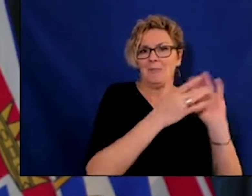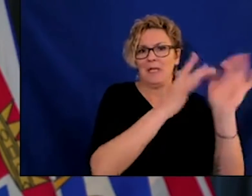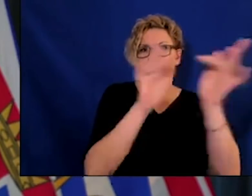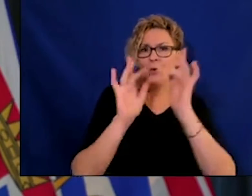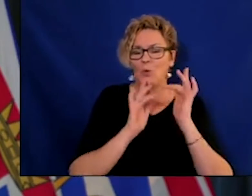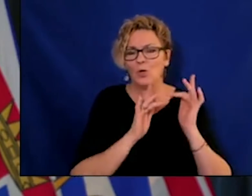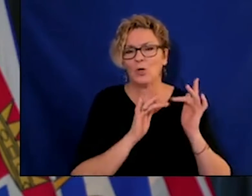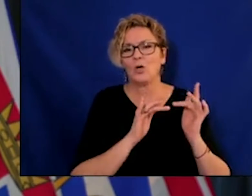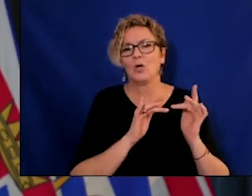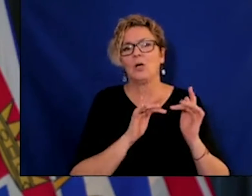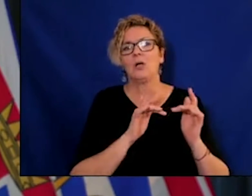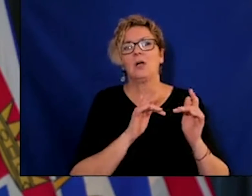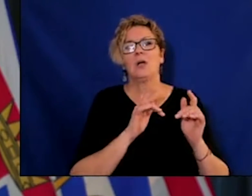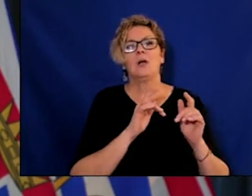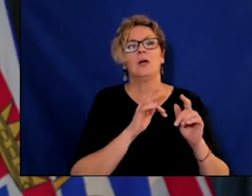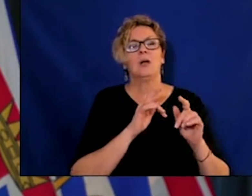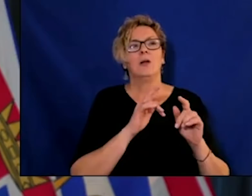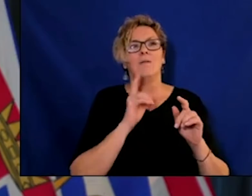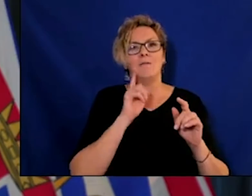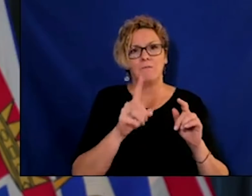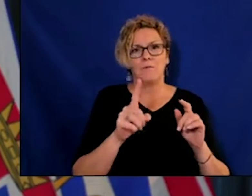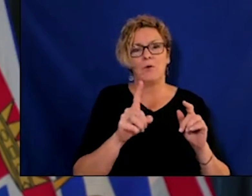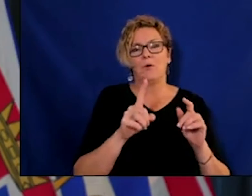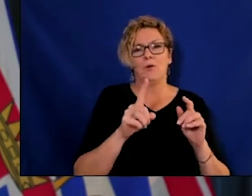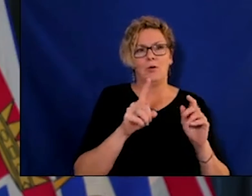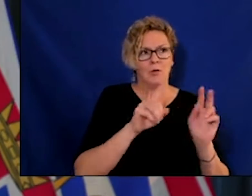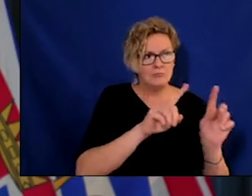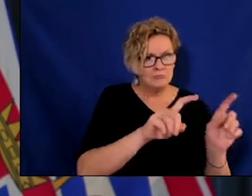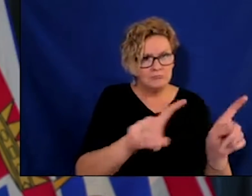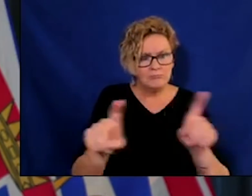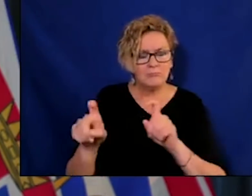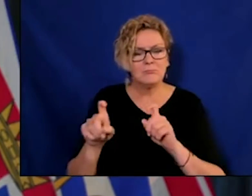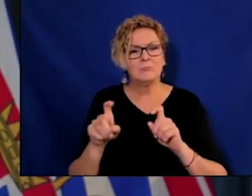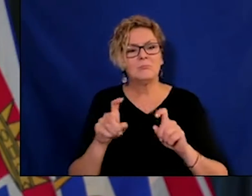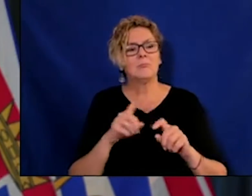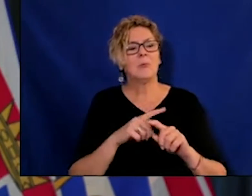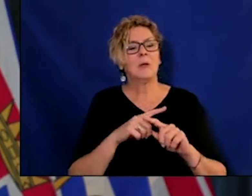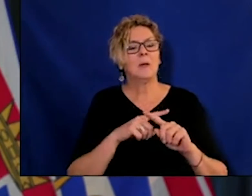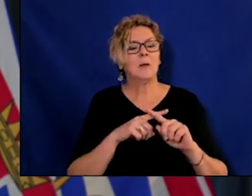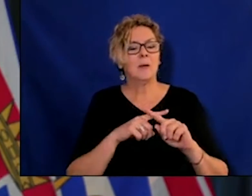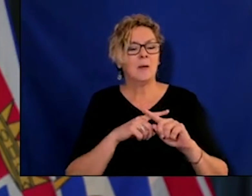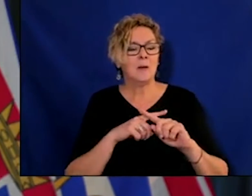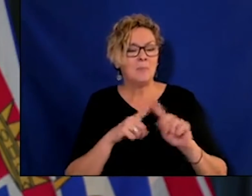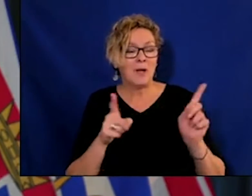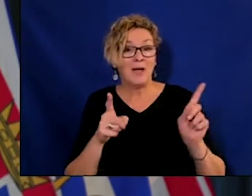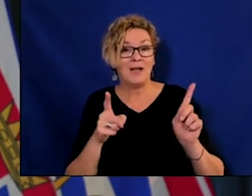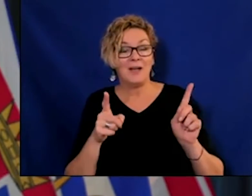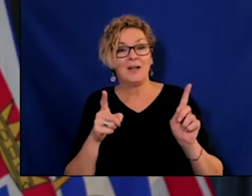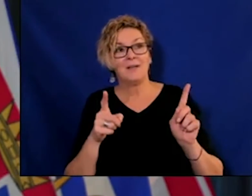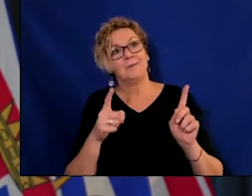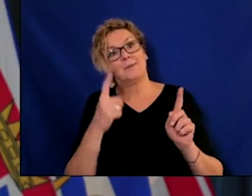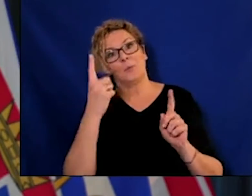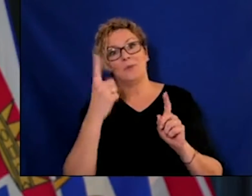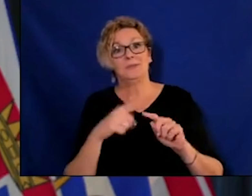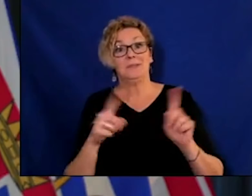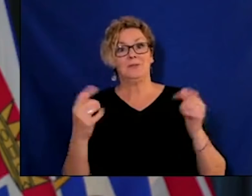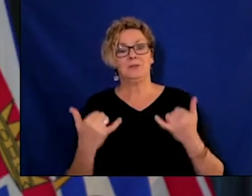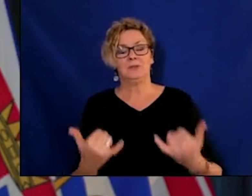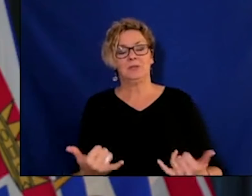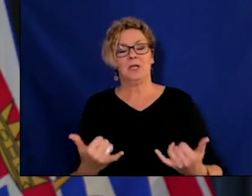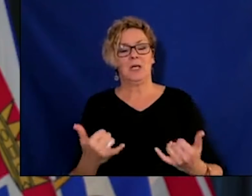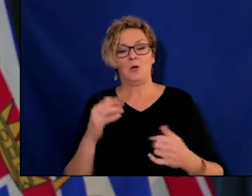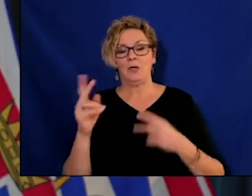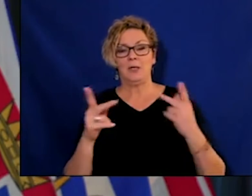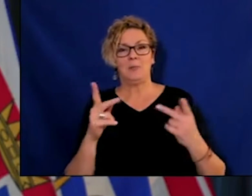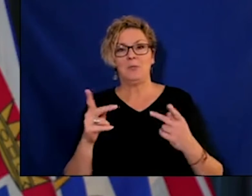as frequently to physicians' offices because there's a lot of virtual care. So one aspect of our influenza surveillance is what we